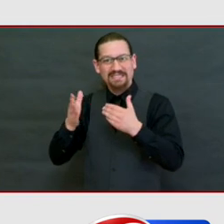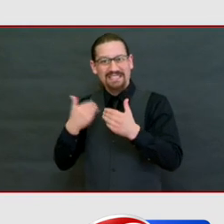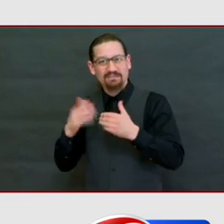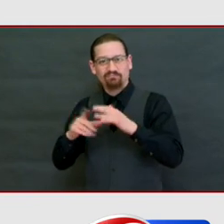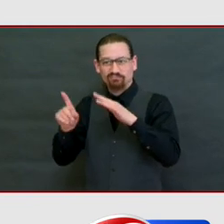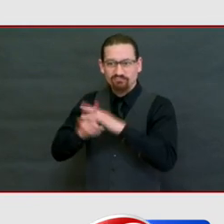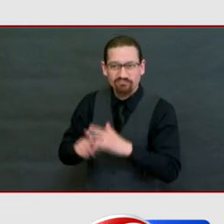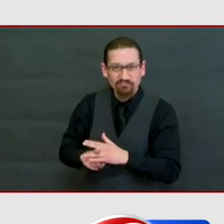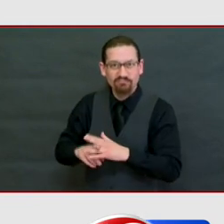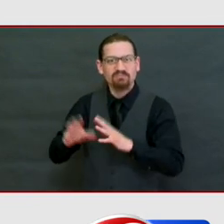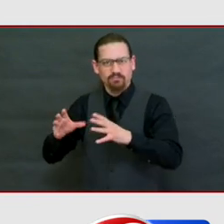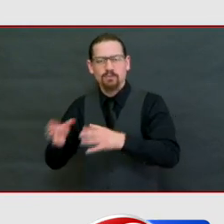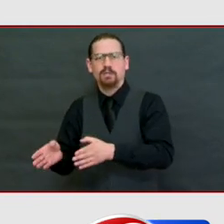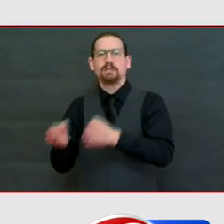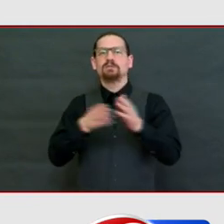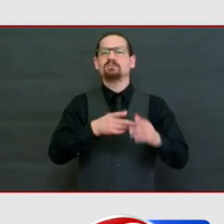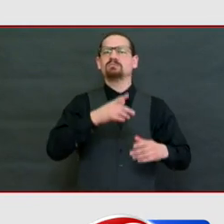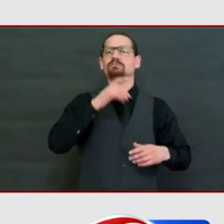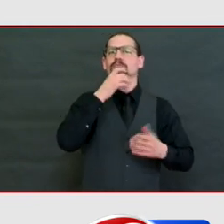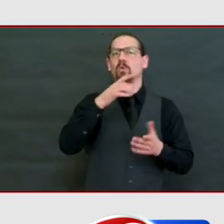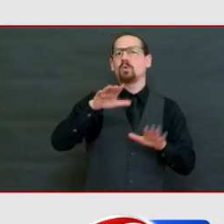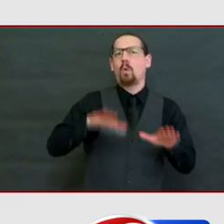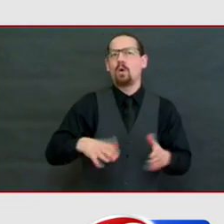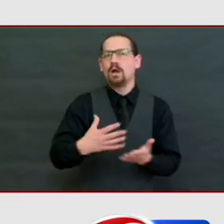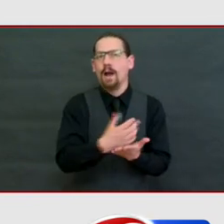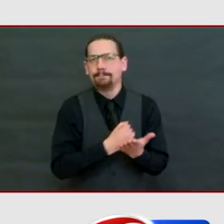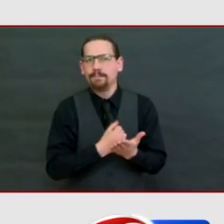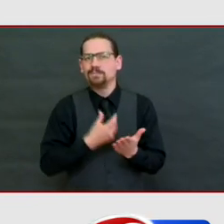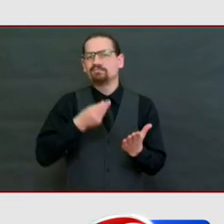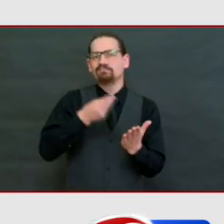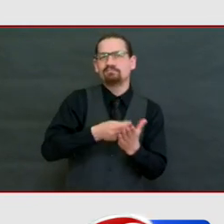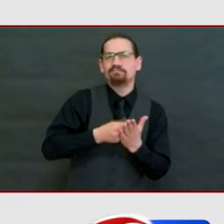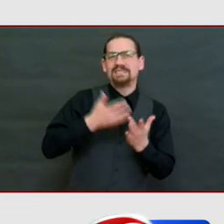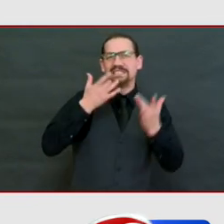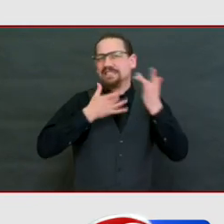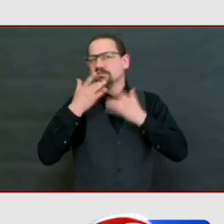overwhelming majority of contacts are traced within a day.